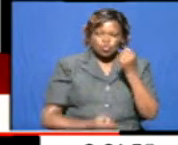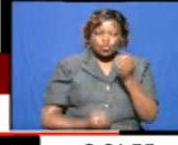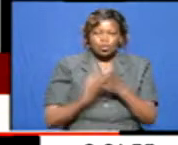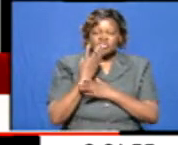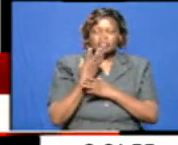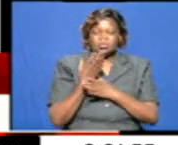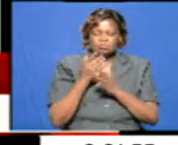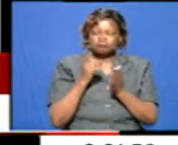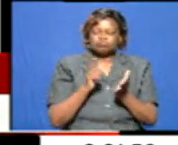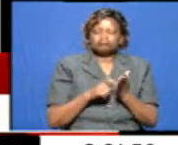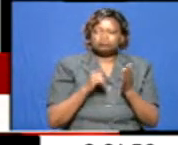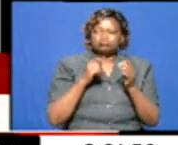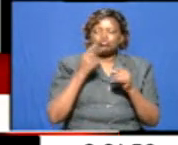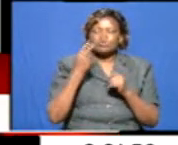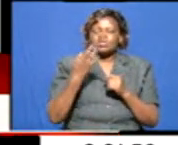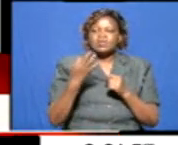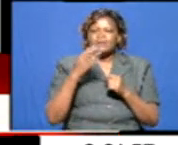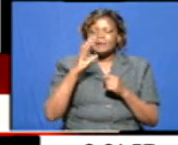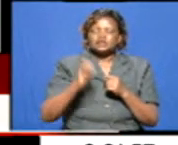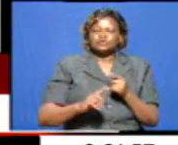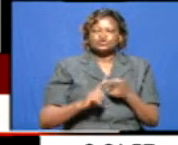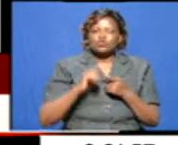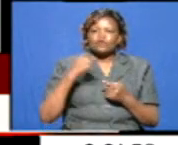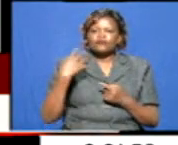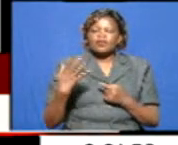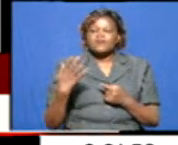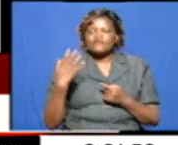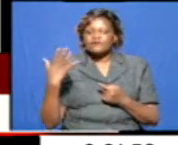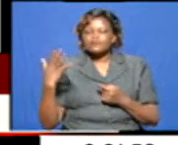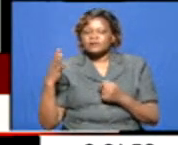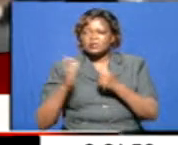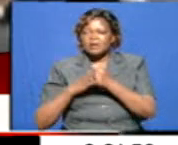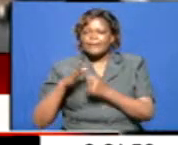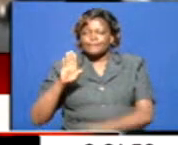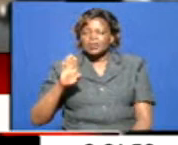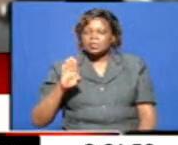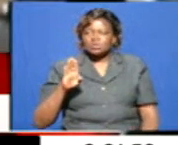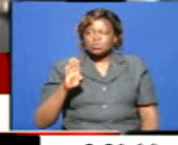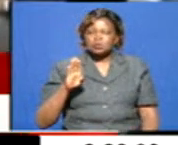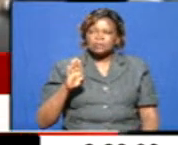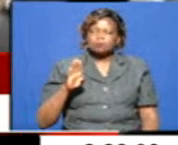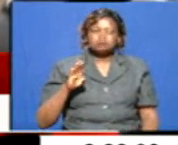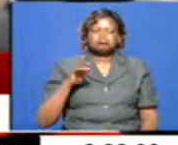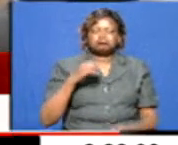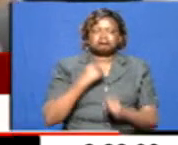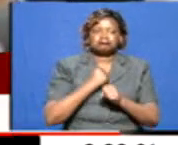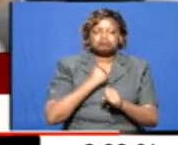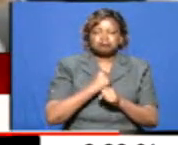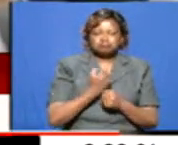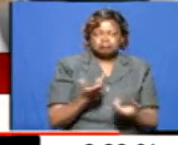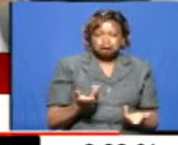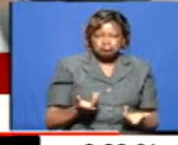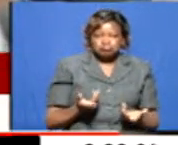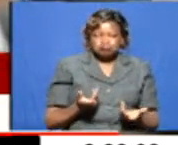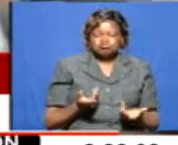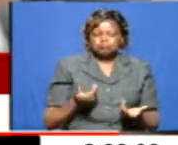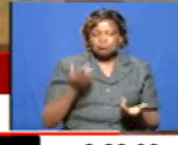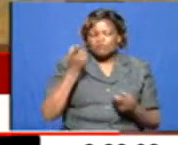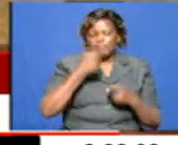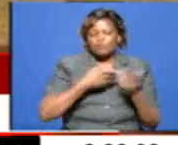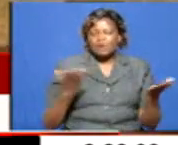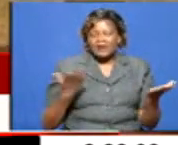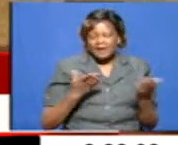by 23% to 559 billion shillings. The performance is largely attributable